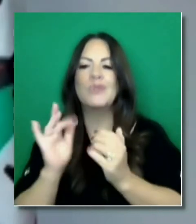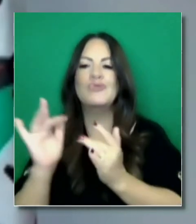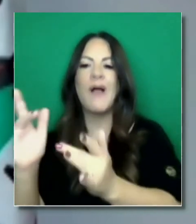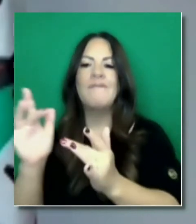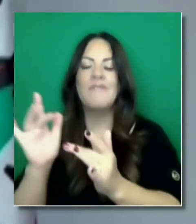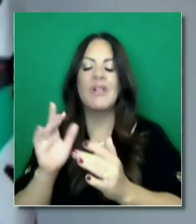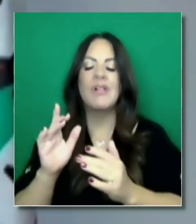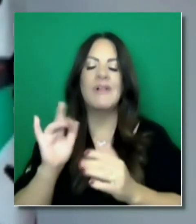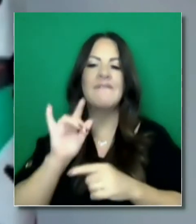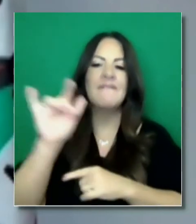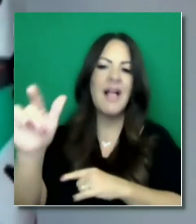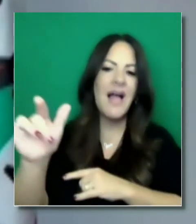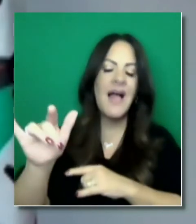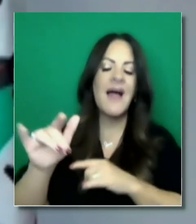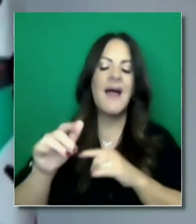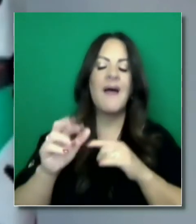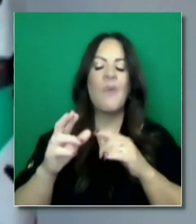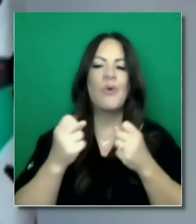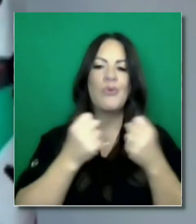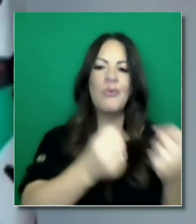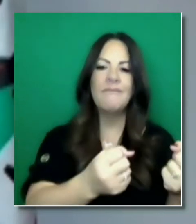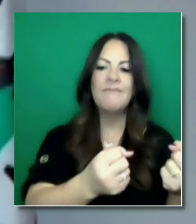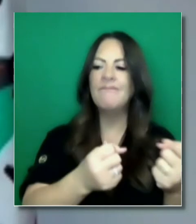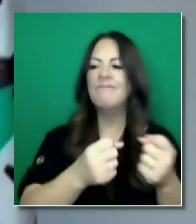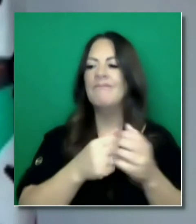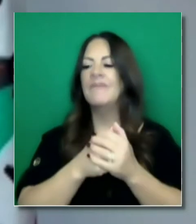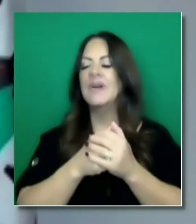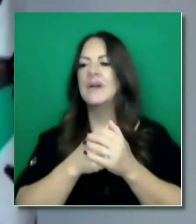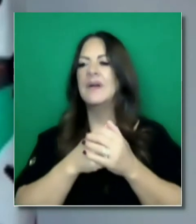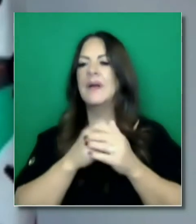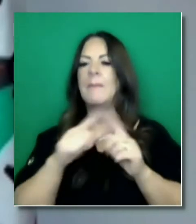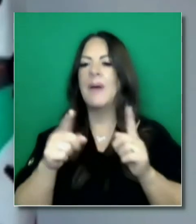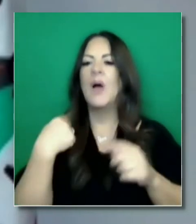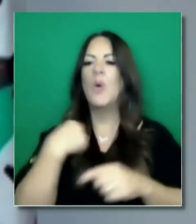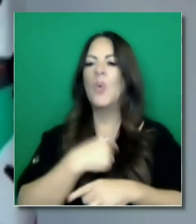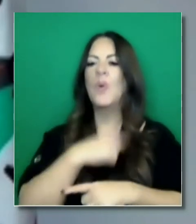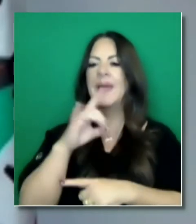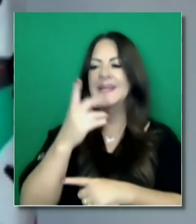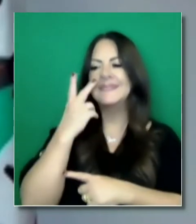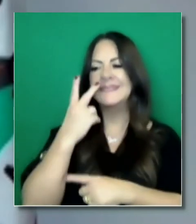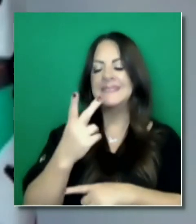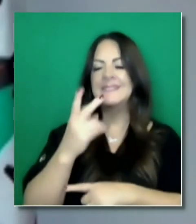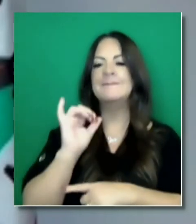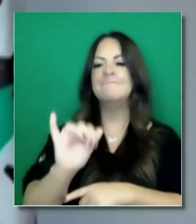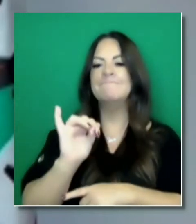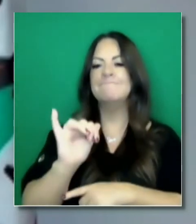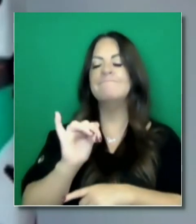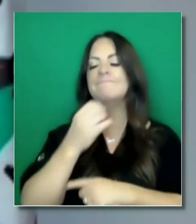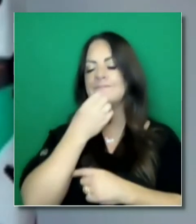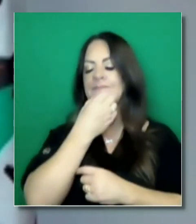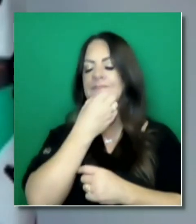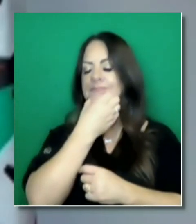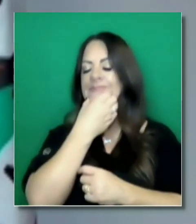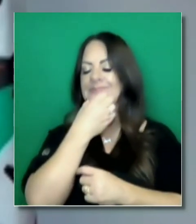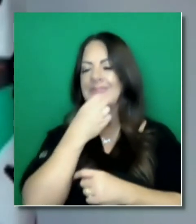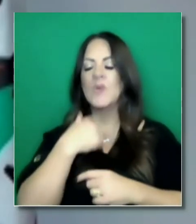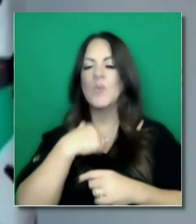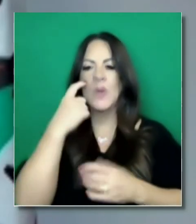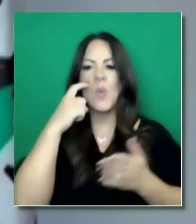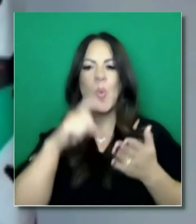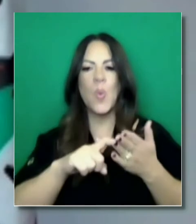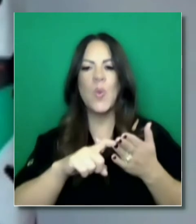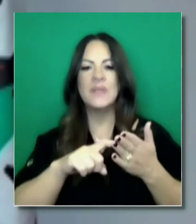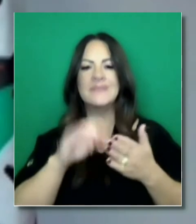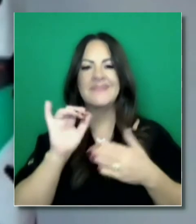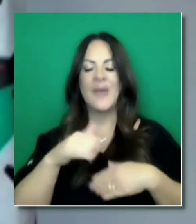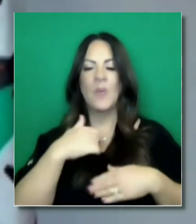we are seeing a subtle but important trend where the slope of our increase that we've been very worried